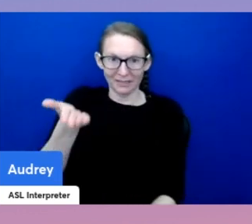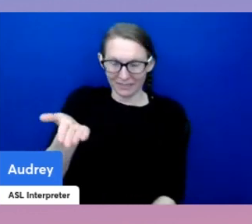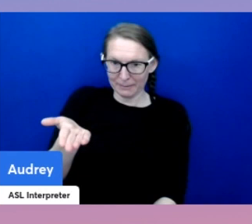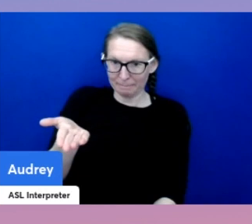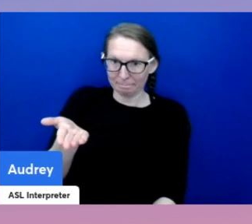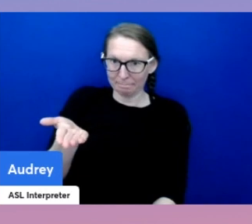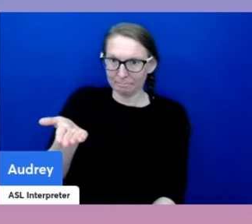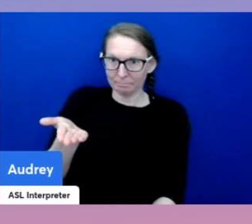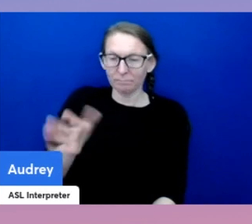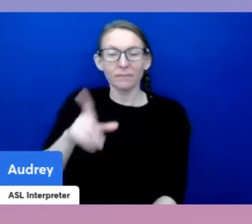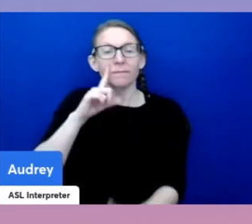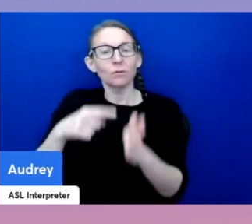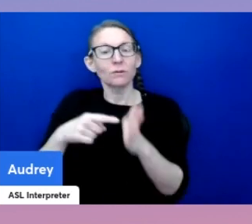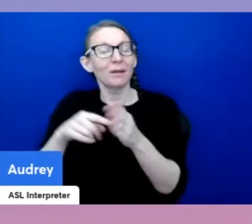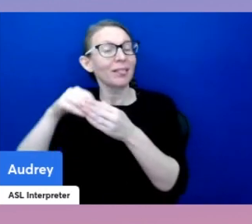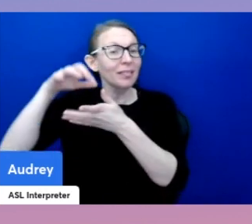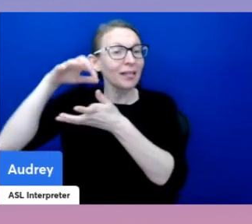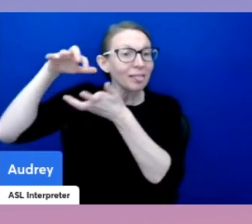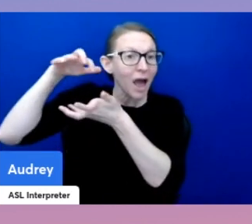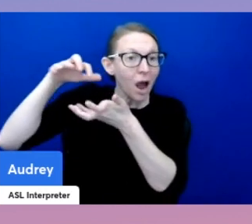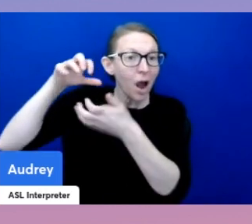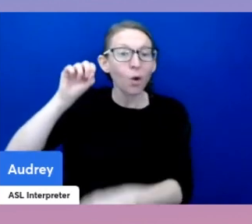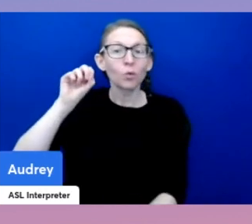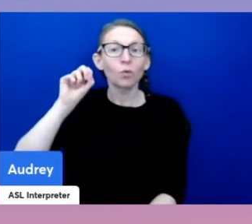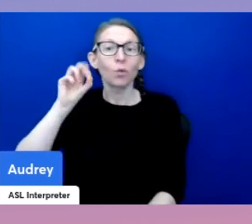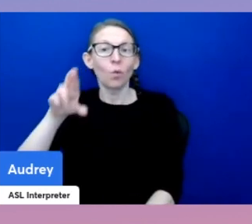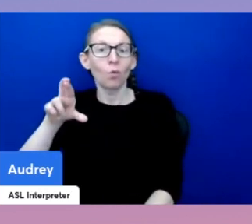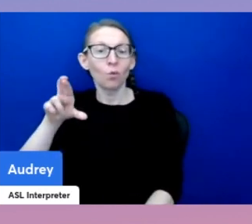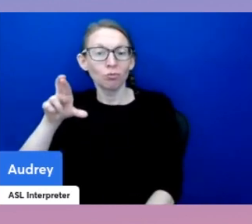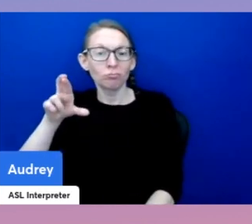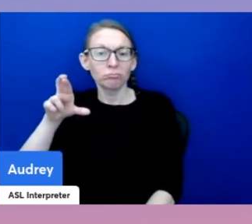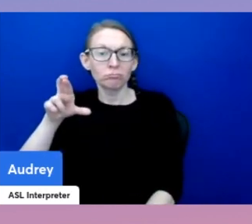for example in the cloud or another place.